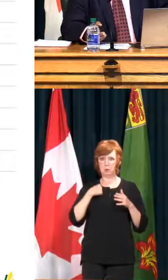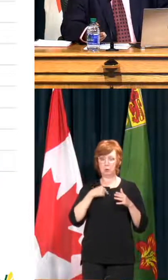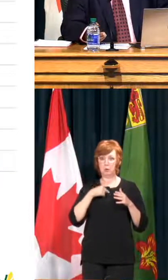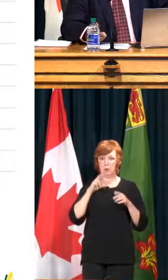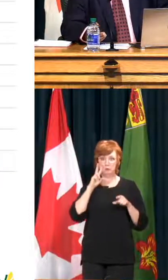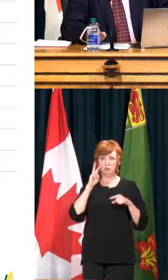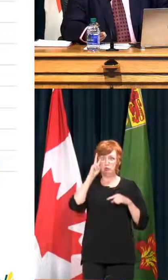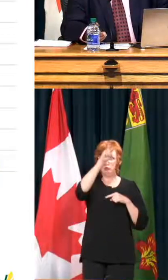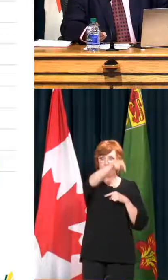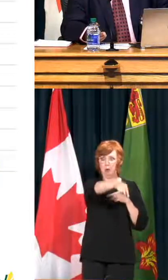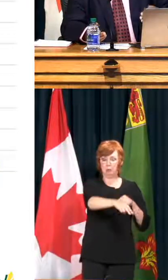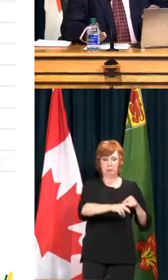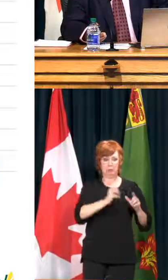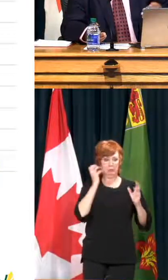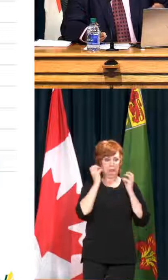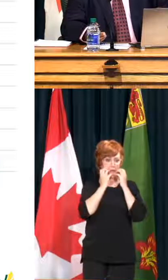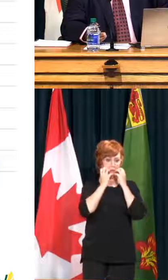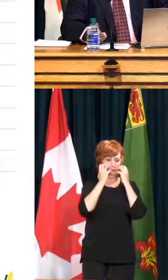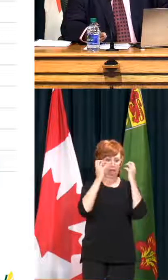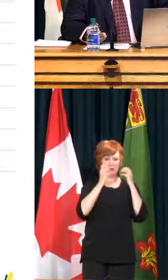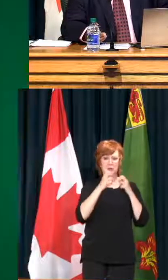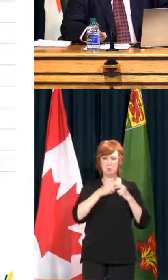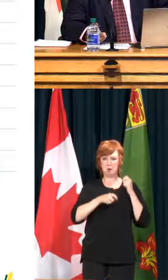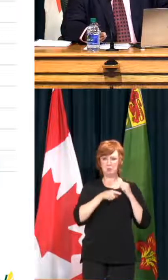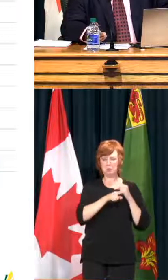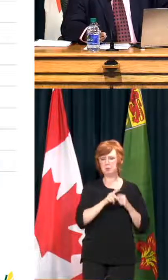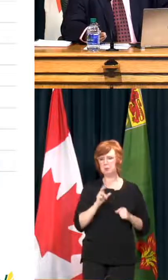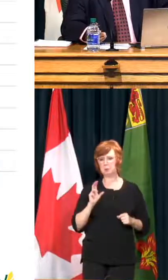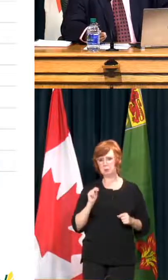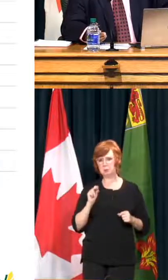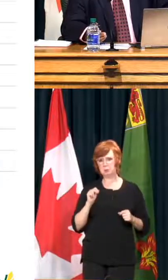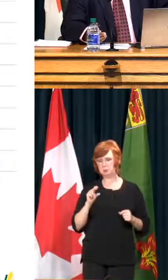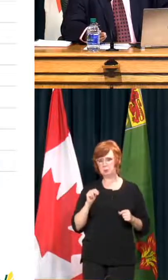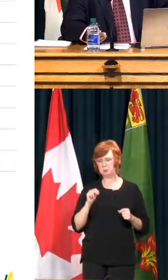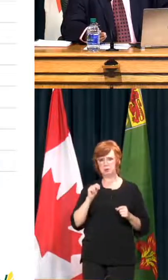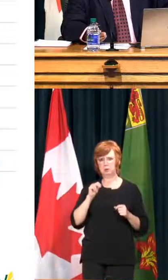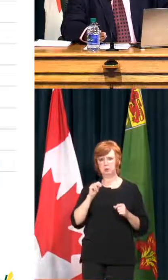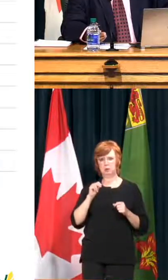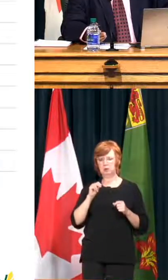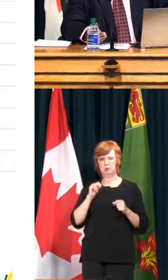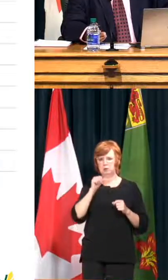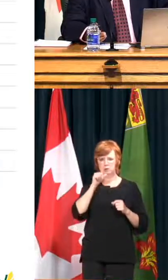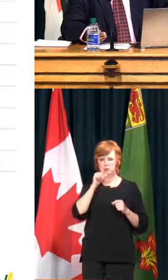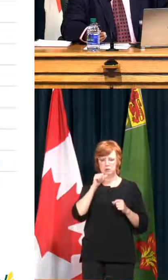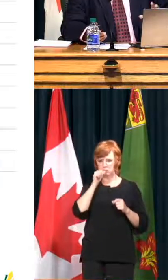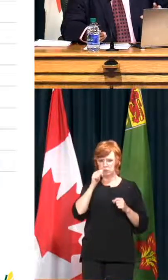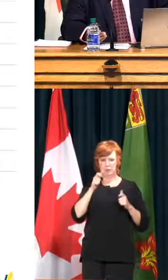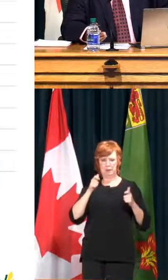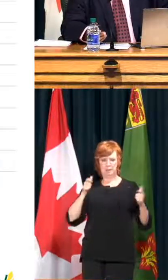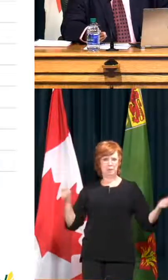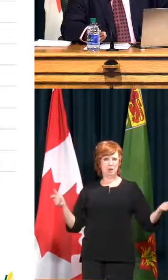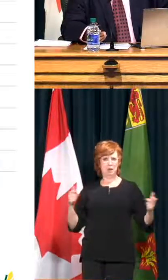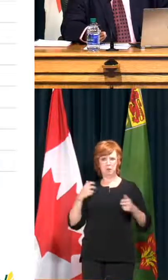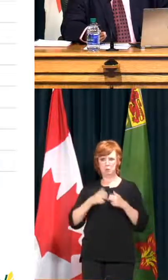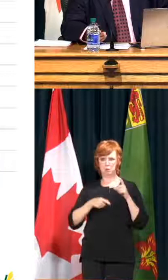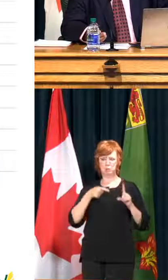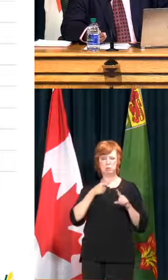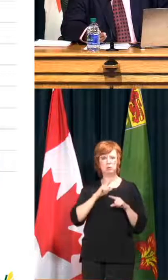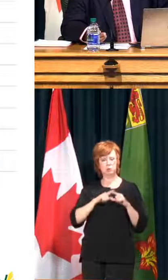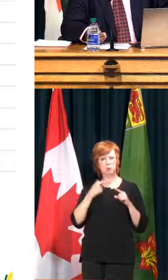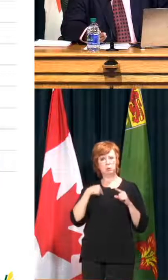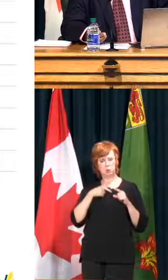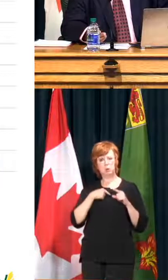that beyond the fact that they are part of an intense case finding operation when there's a cluster or an outbreak.